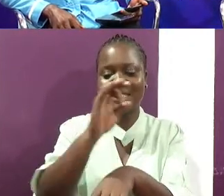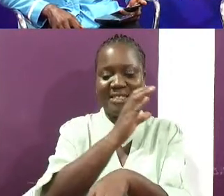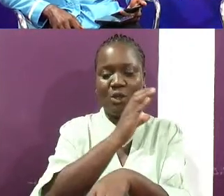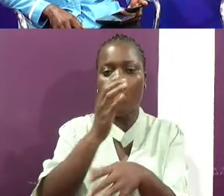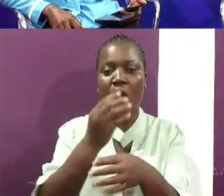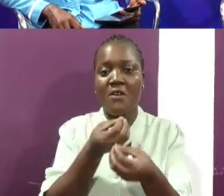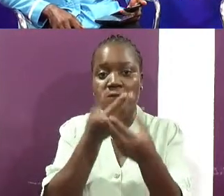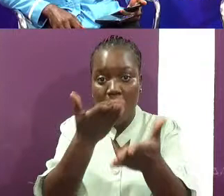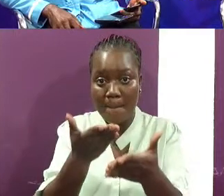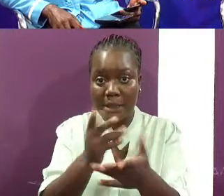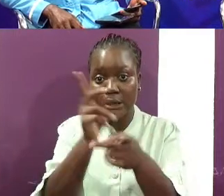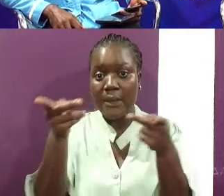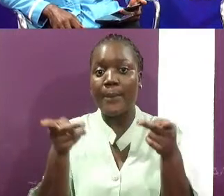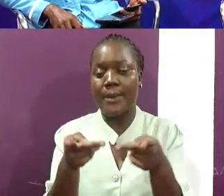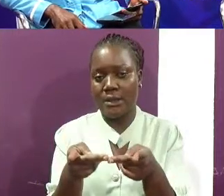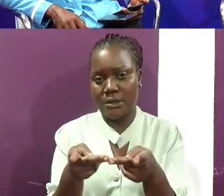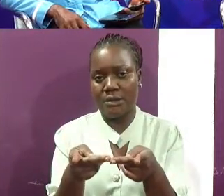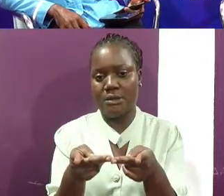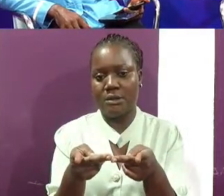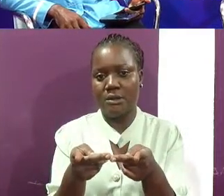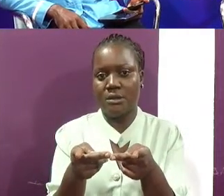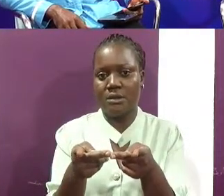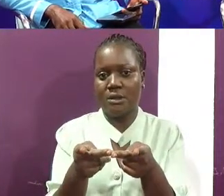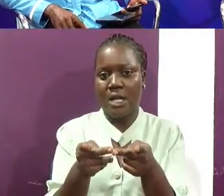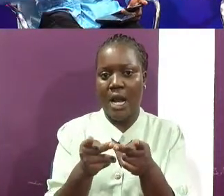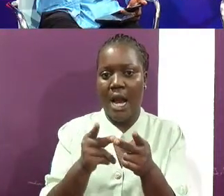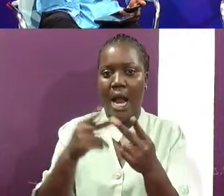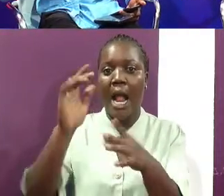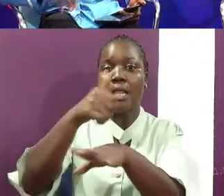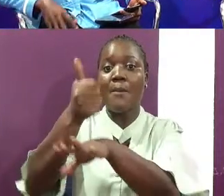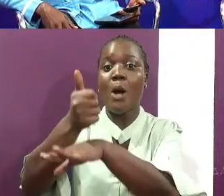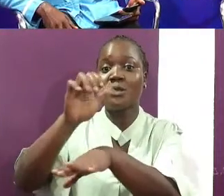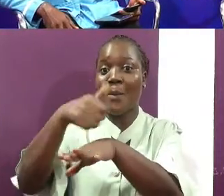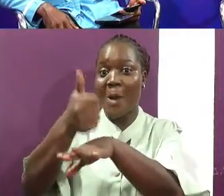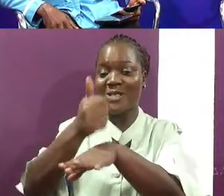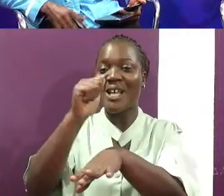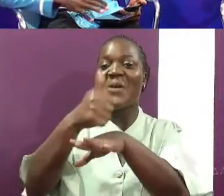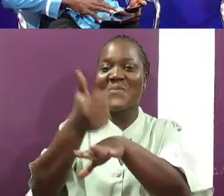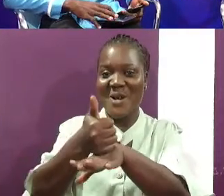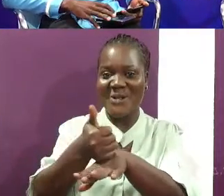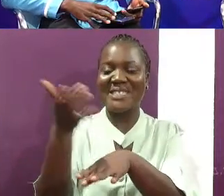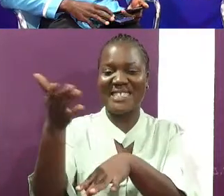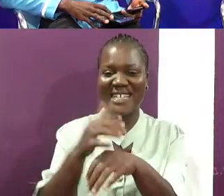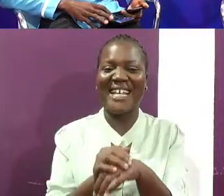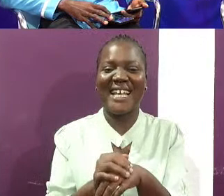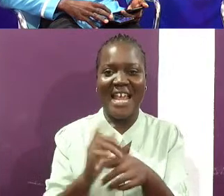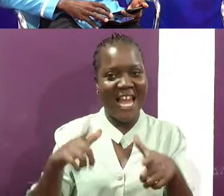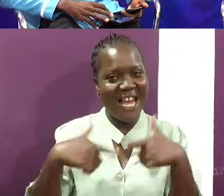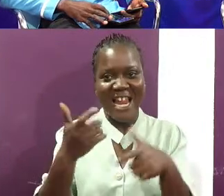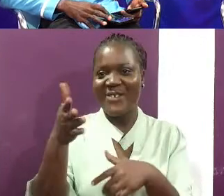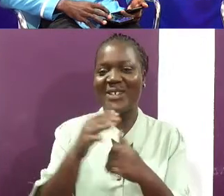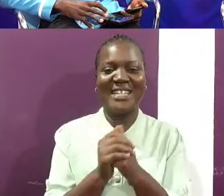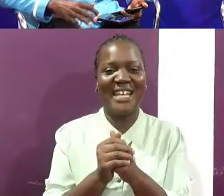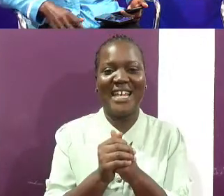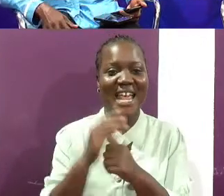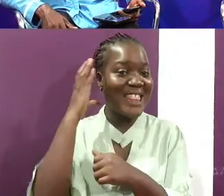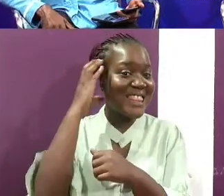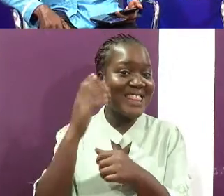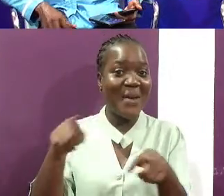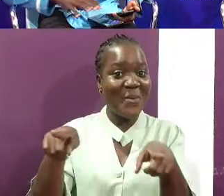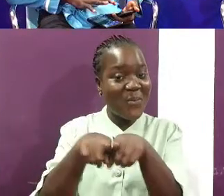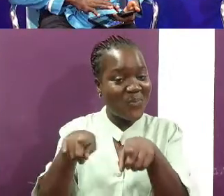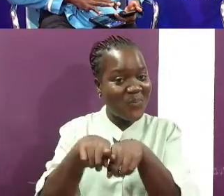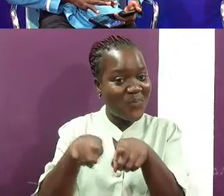information center yes information center I call all the way to Kwewu. Kwewu, a stream live. Oh, and you almost see and can almost mean when